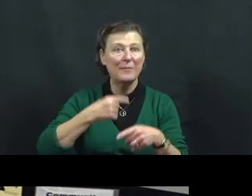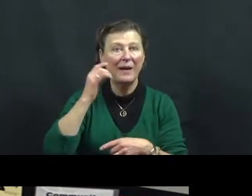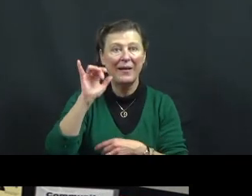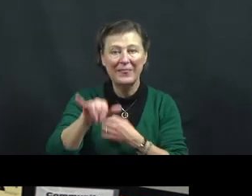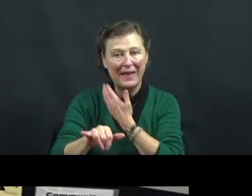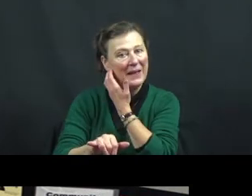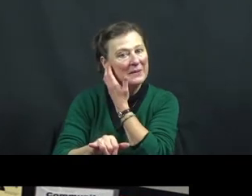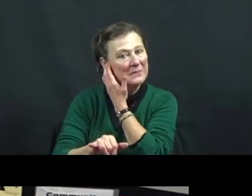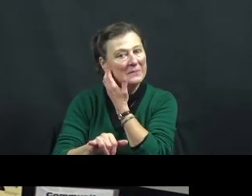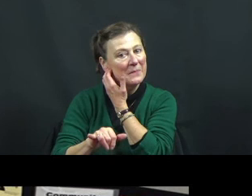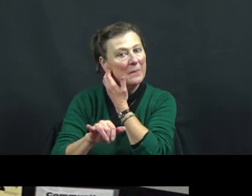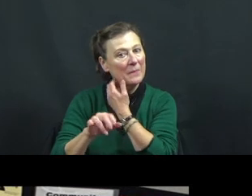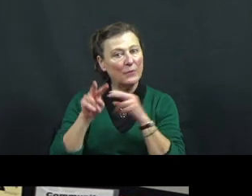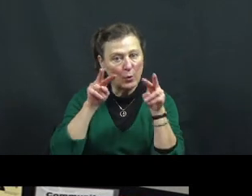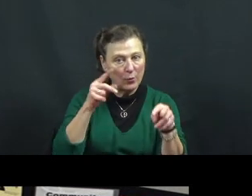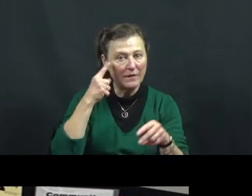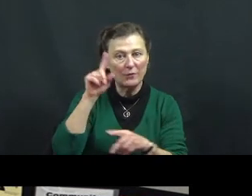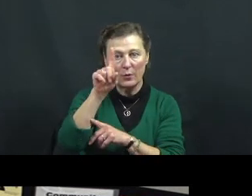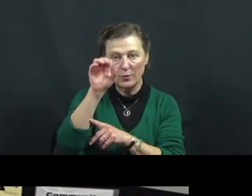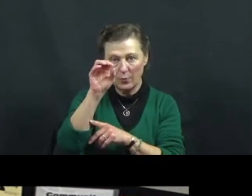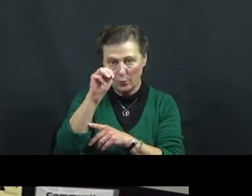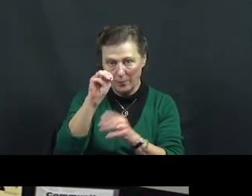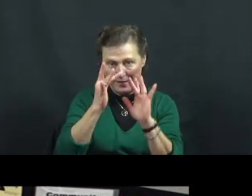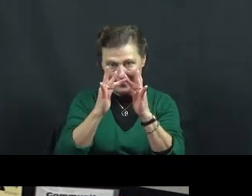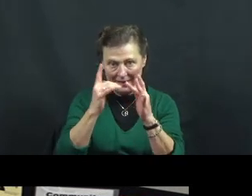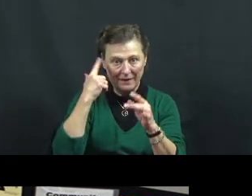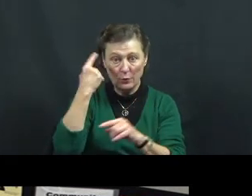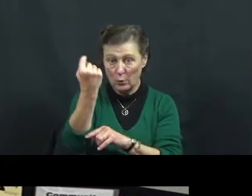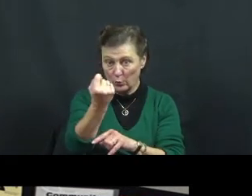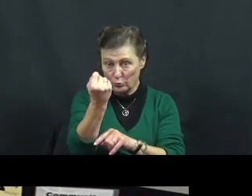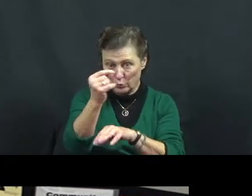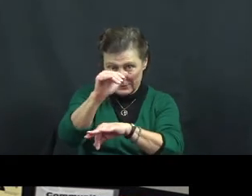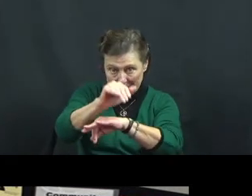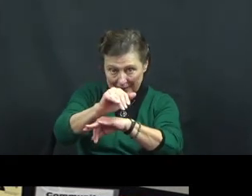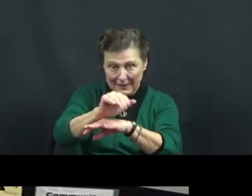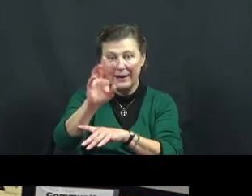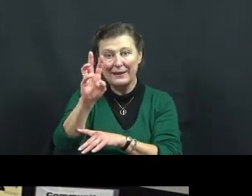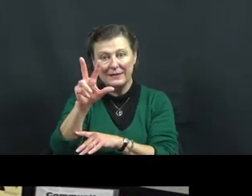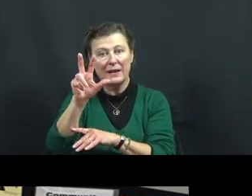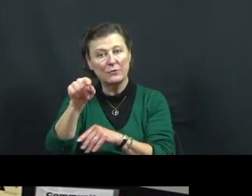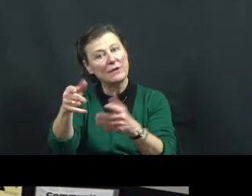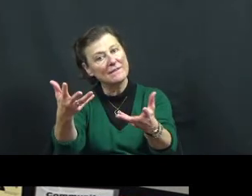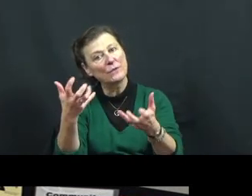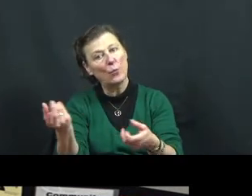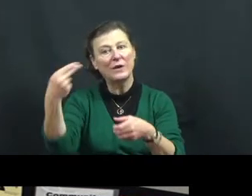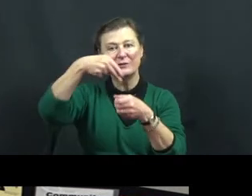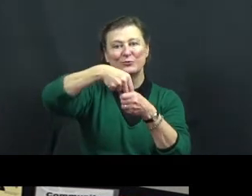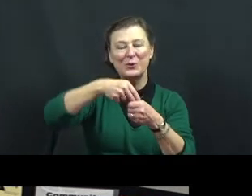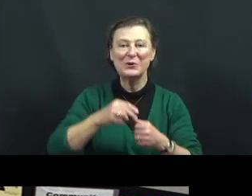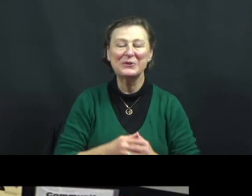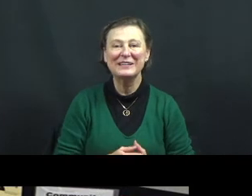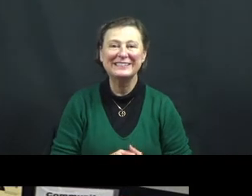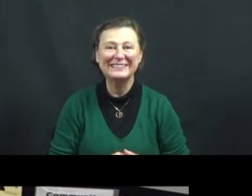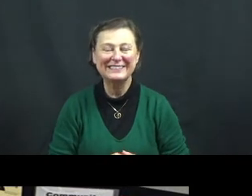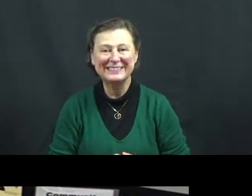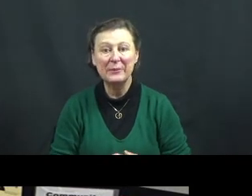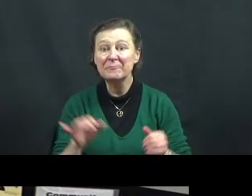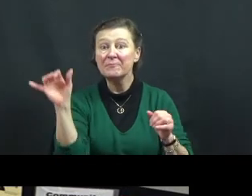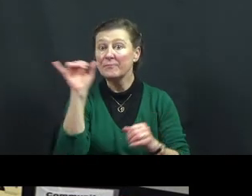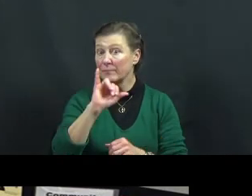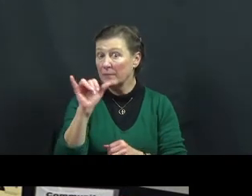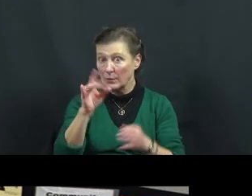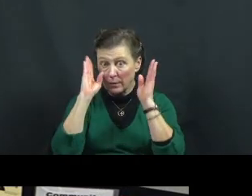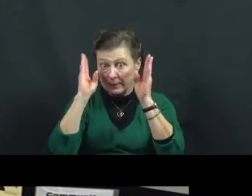for a Zoom link for Tuesday evening at 6:30 if you'd like to be part of that. Also,